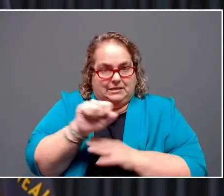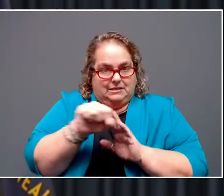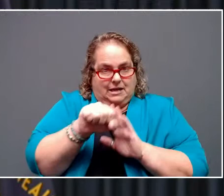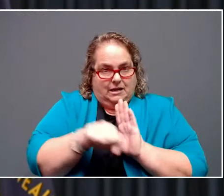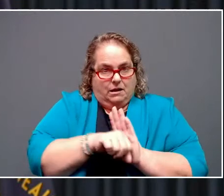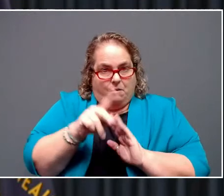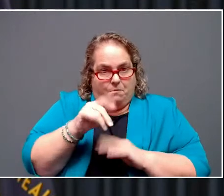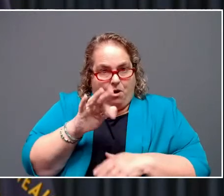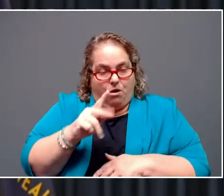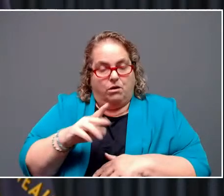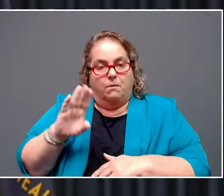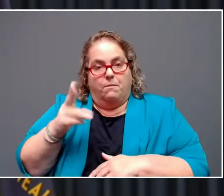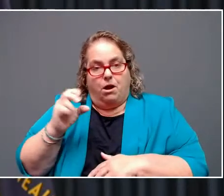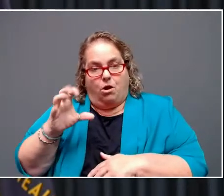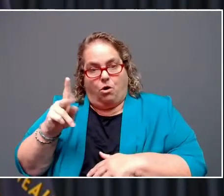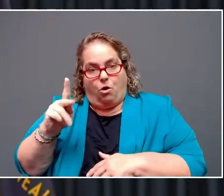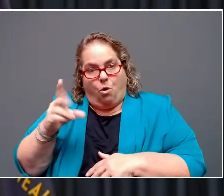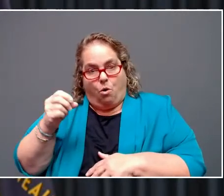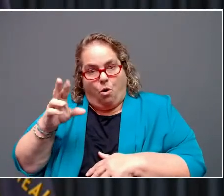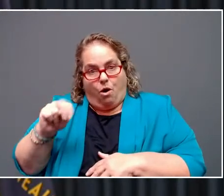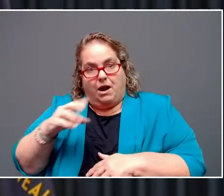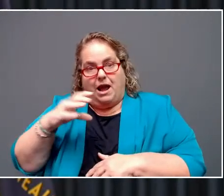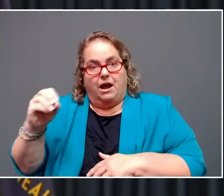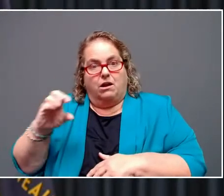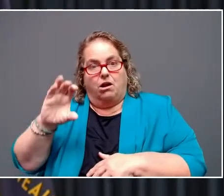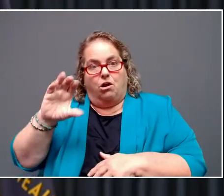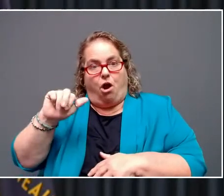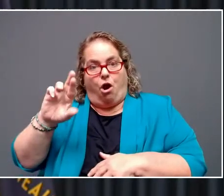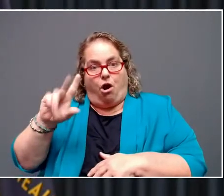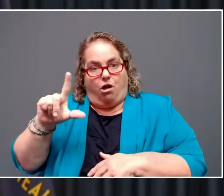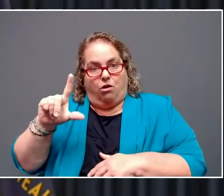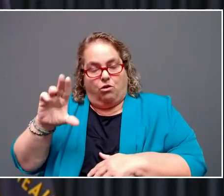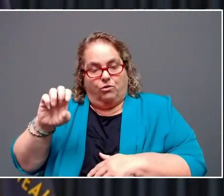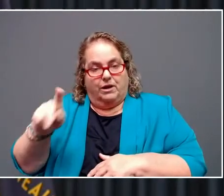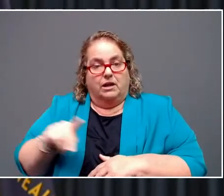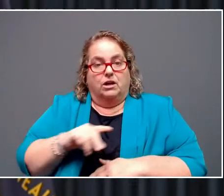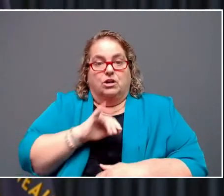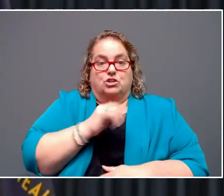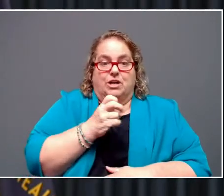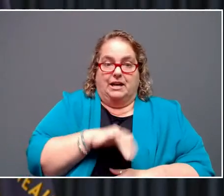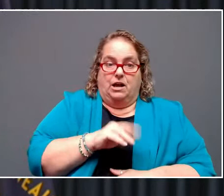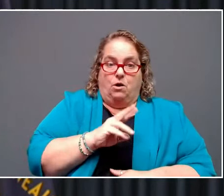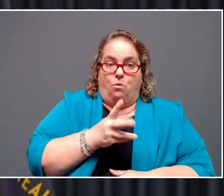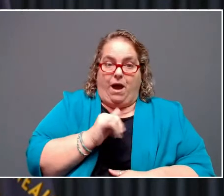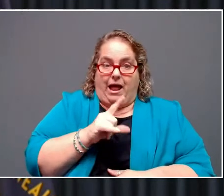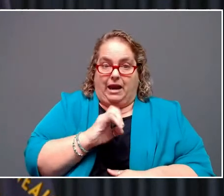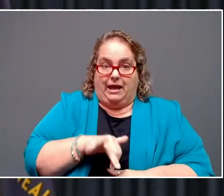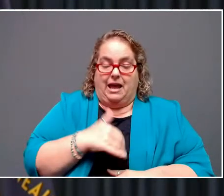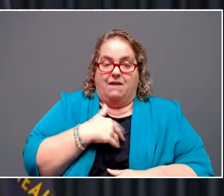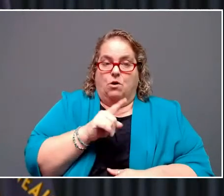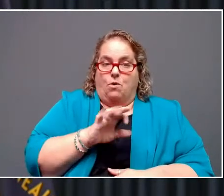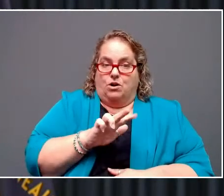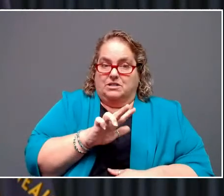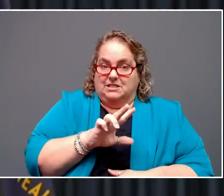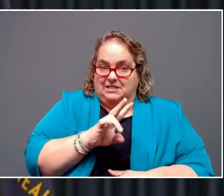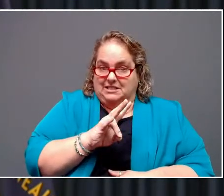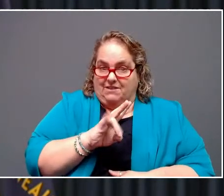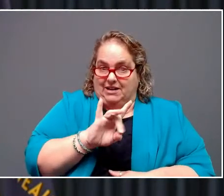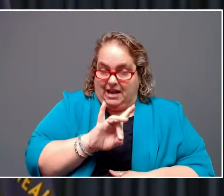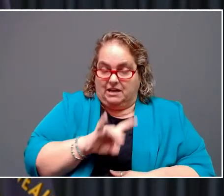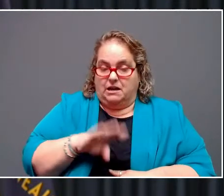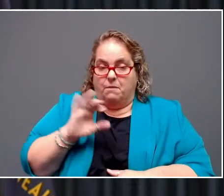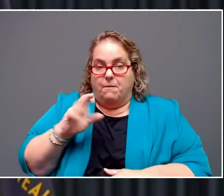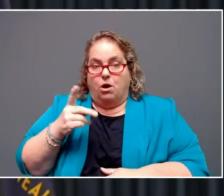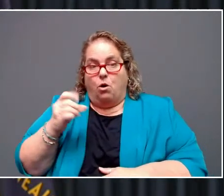Carr Creek State Park. Jenny Wiley has 178. Buckhorn has 136. Carr Creek has